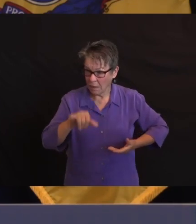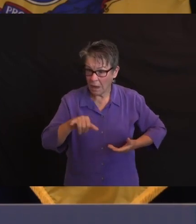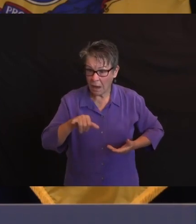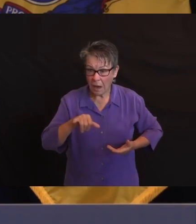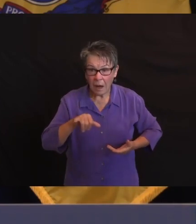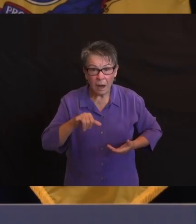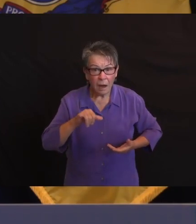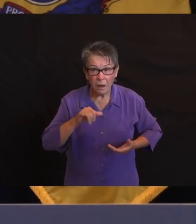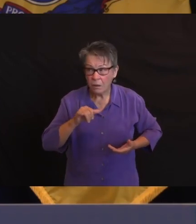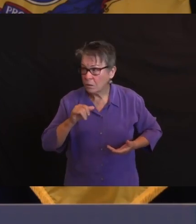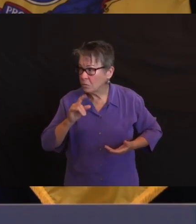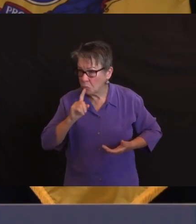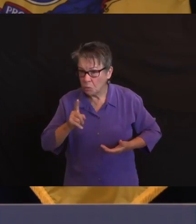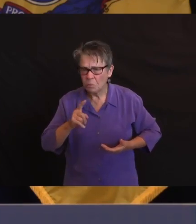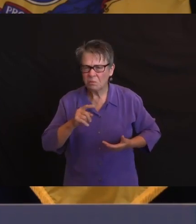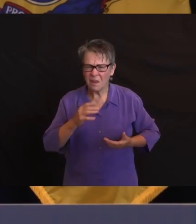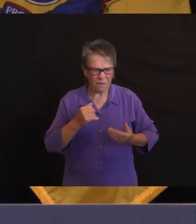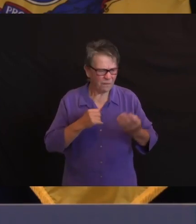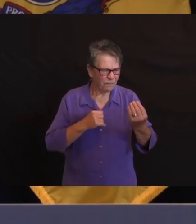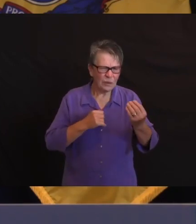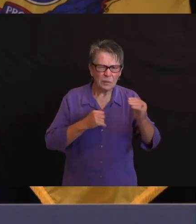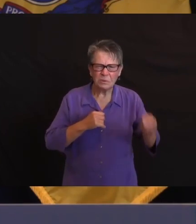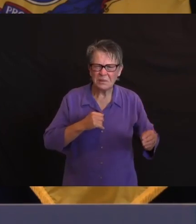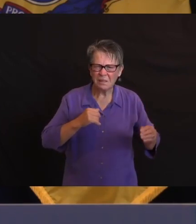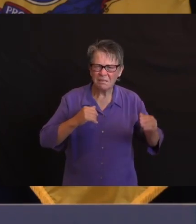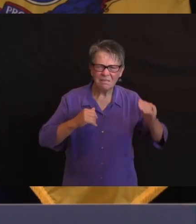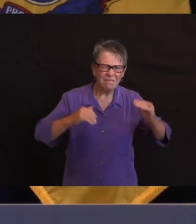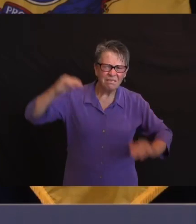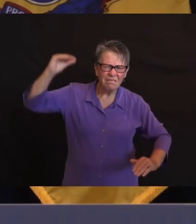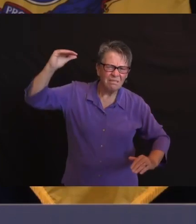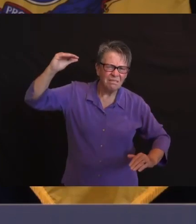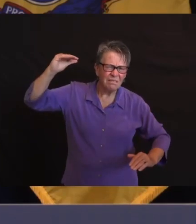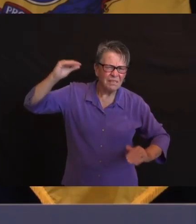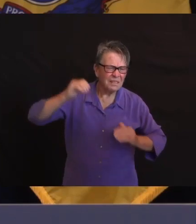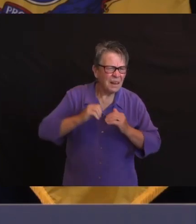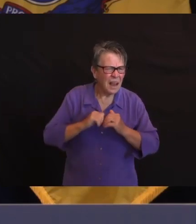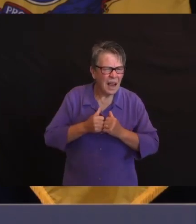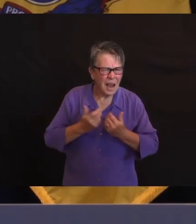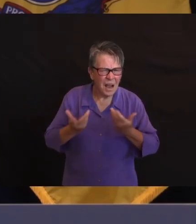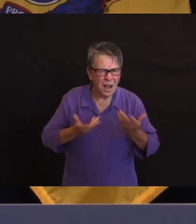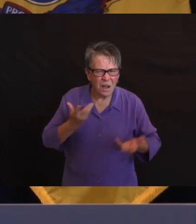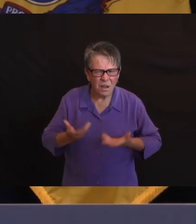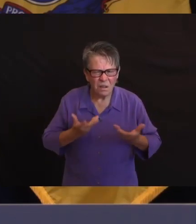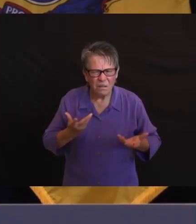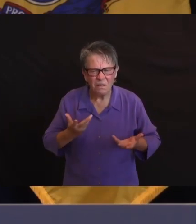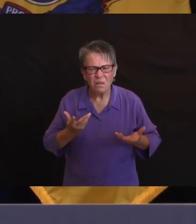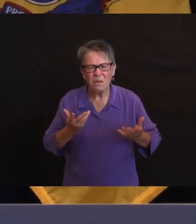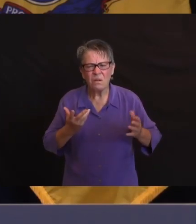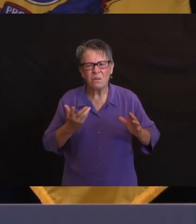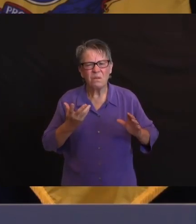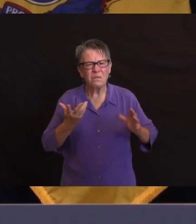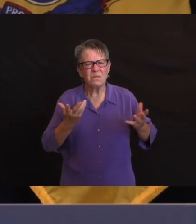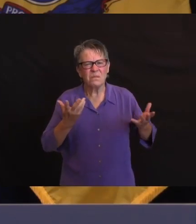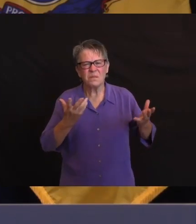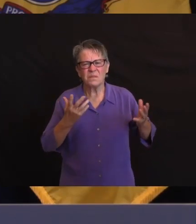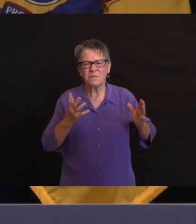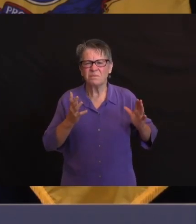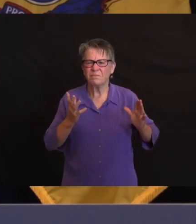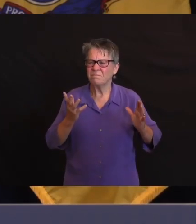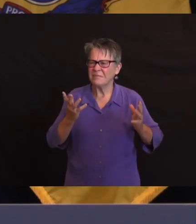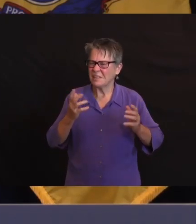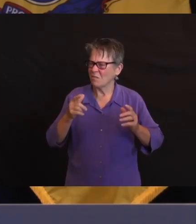right? I want to make sure it's less of a question than I want to make sure, did I get that right? Yes. And that underscores a